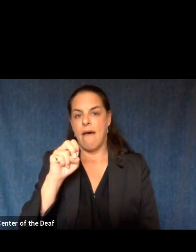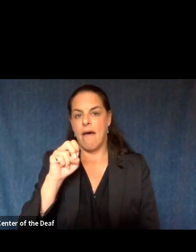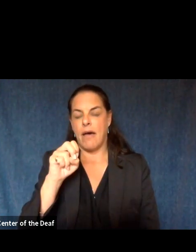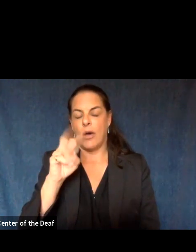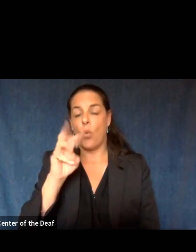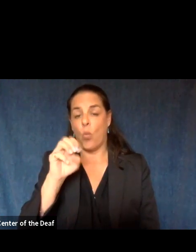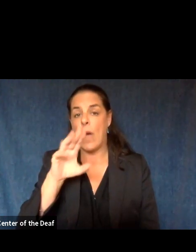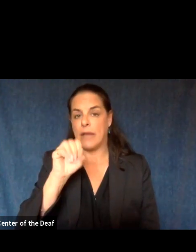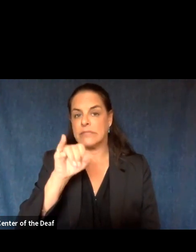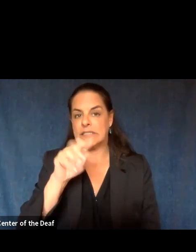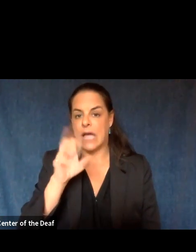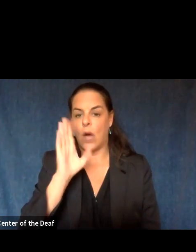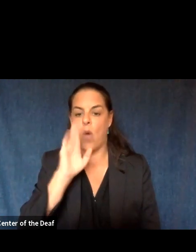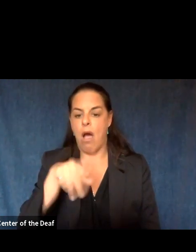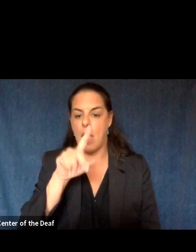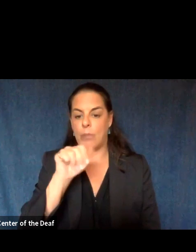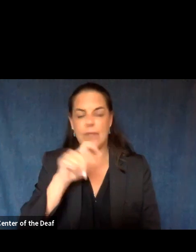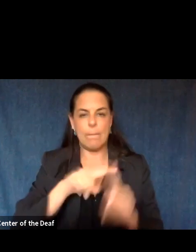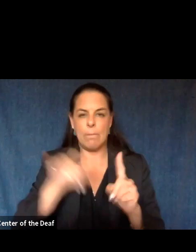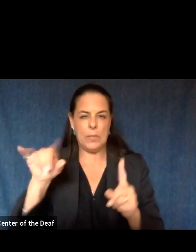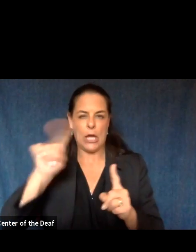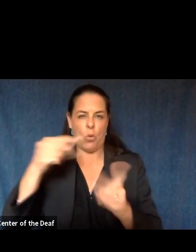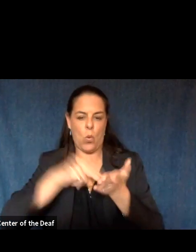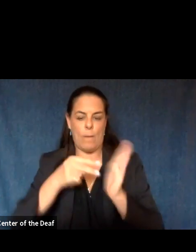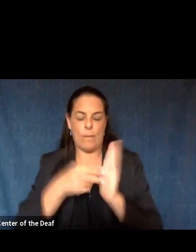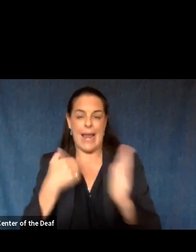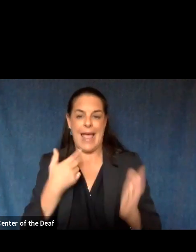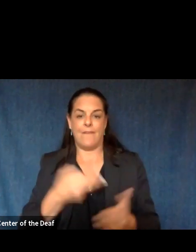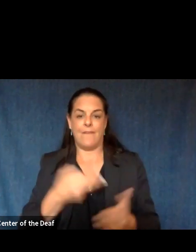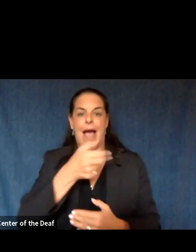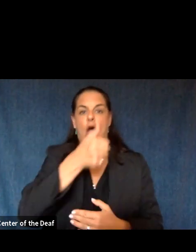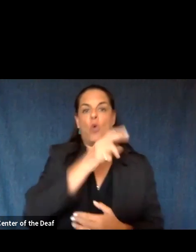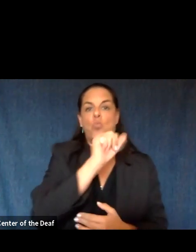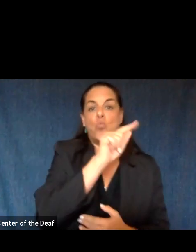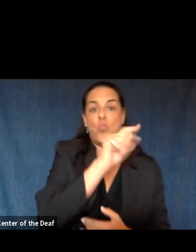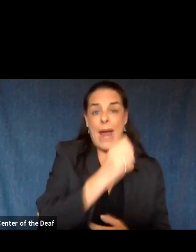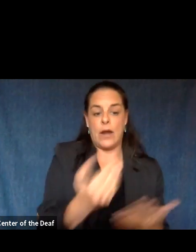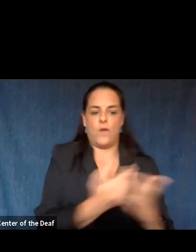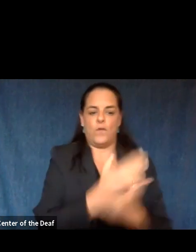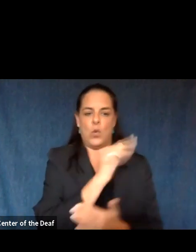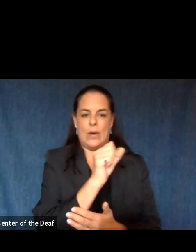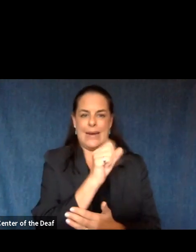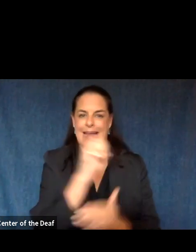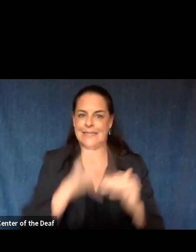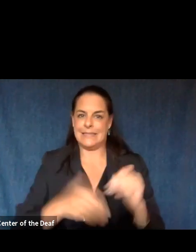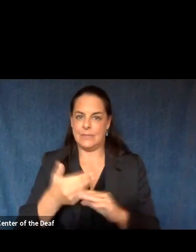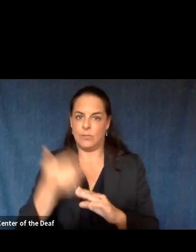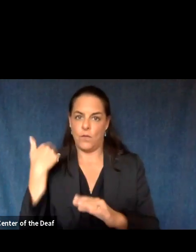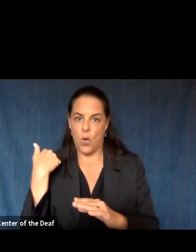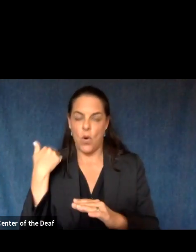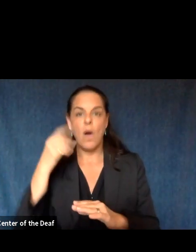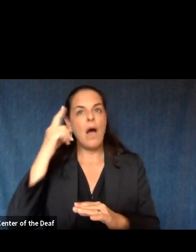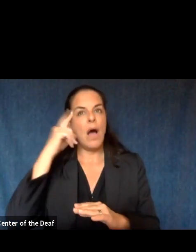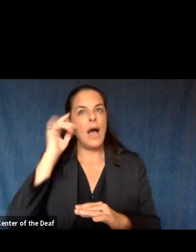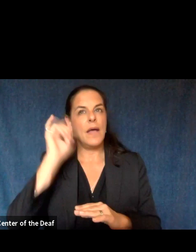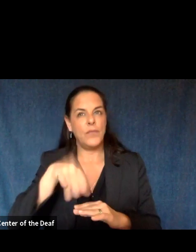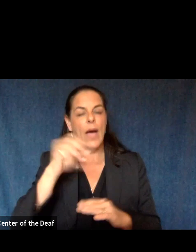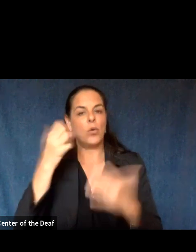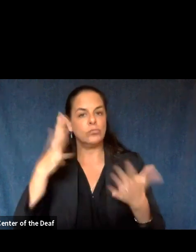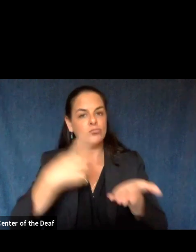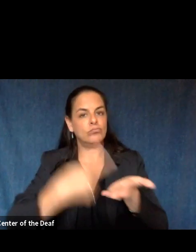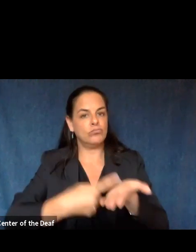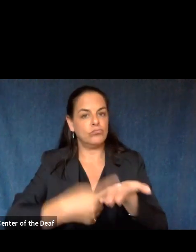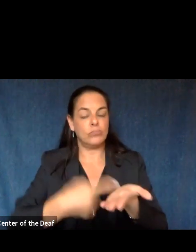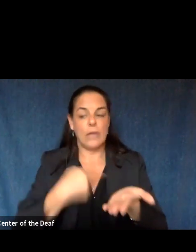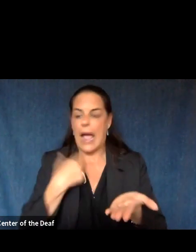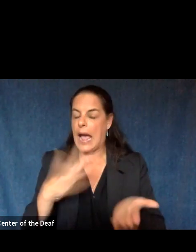just means that we have a higher rate of new cases than we had before. And I think that was referenced and discussed. I don't